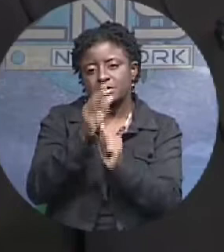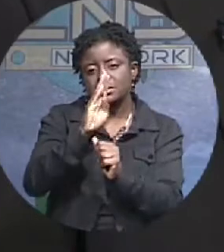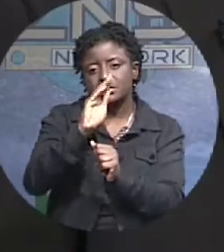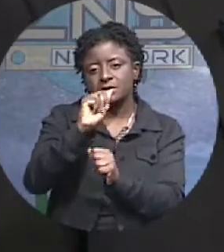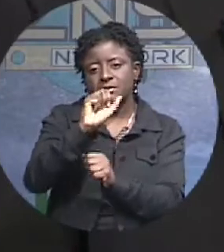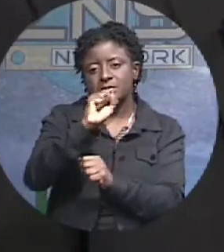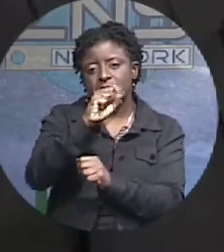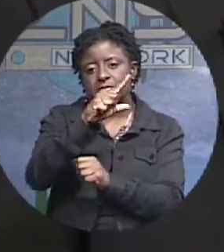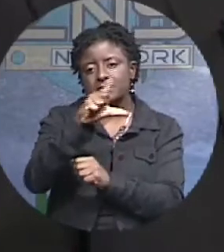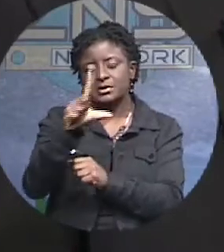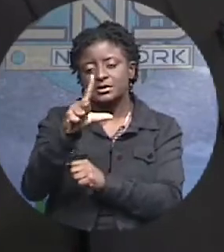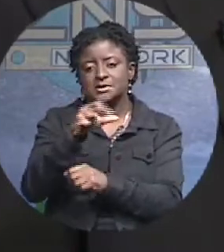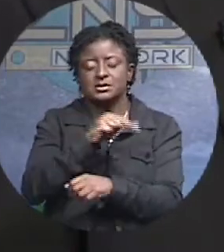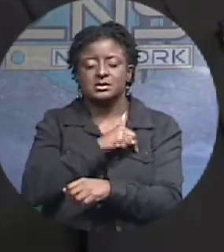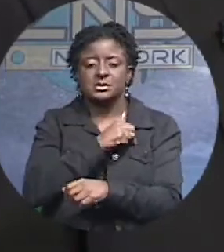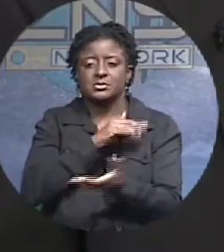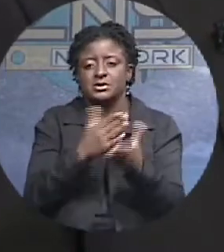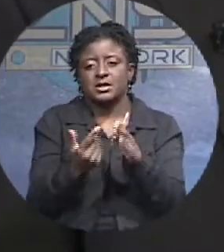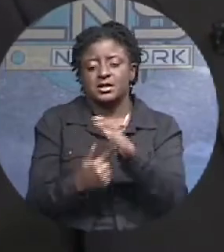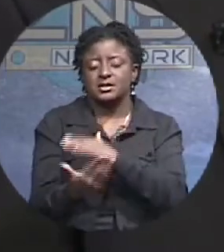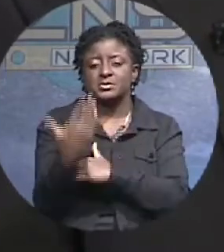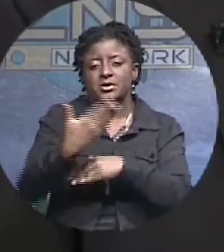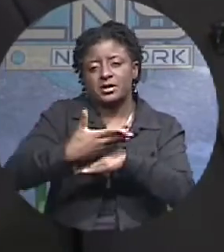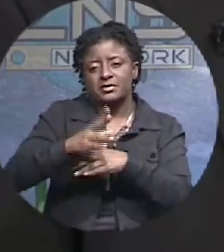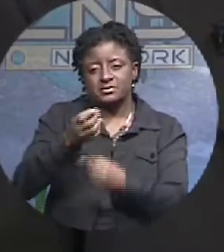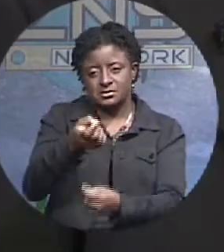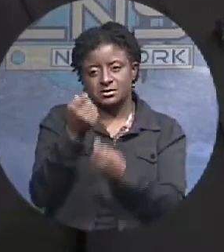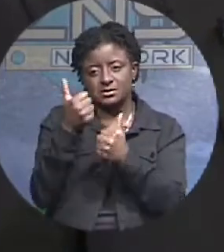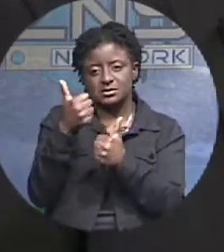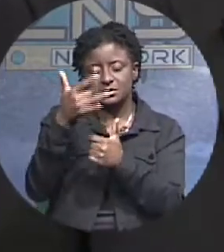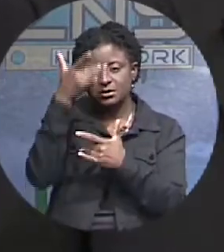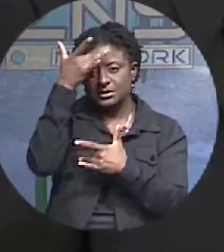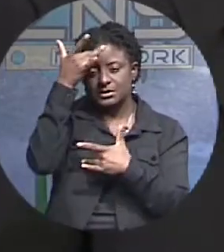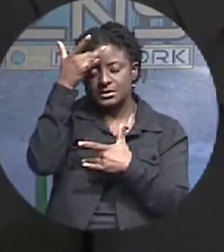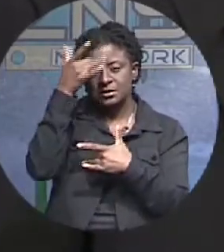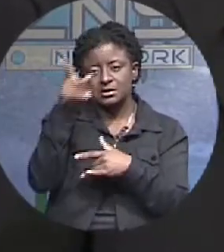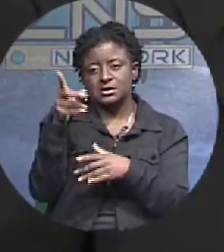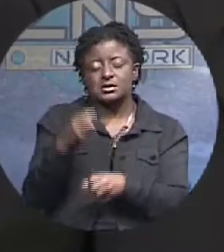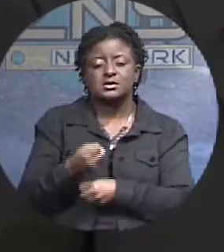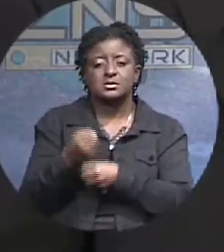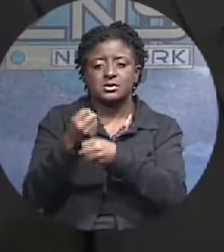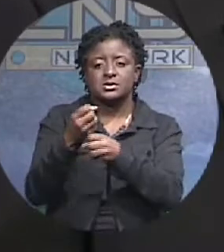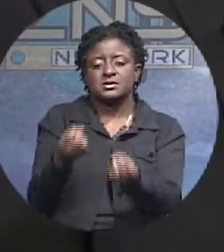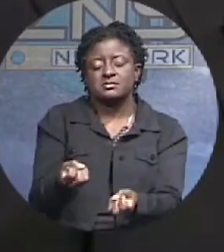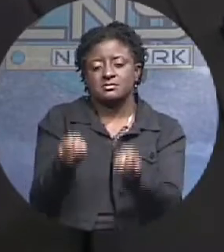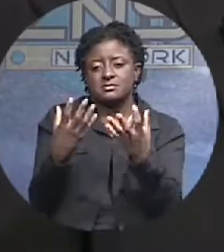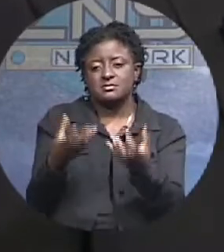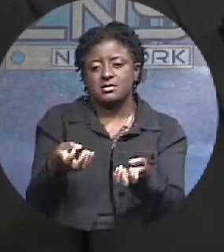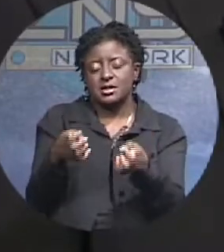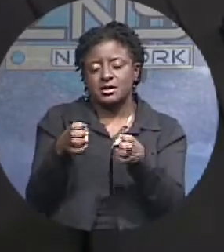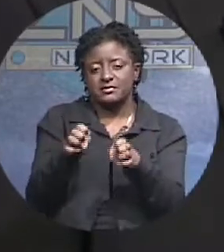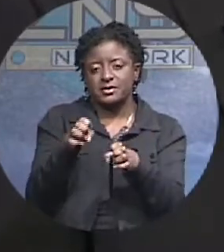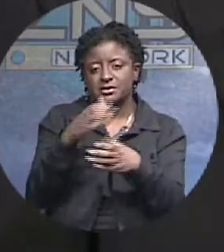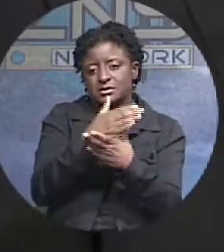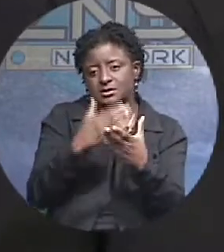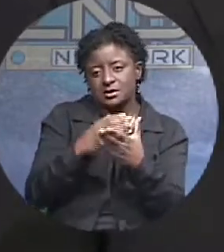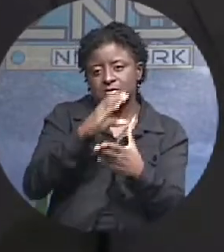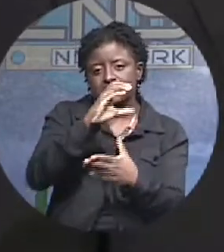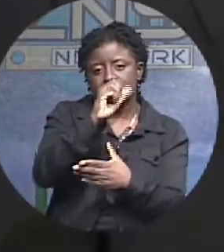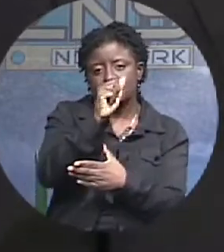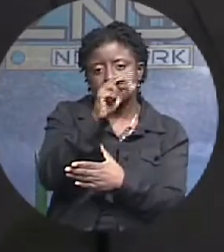Nemo passed away this morning after a sudden illness. Mr. Nemo has sponsored many events in his lifetime, some of them the Carifta